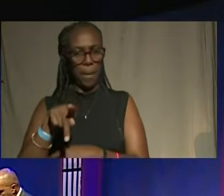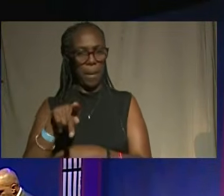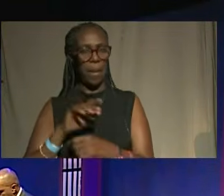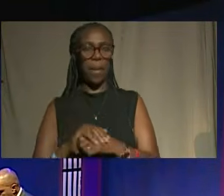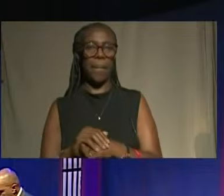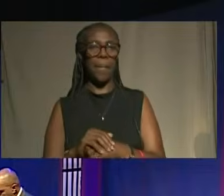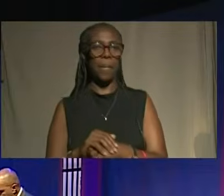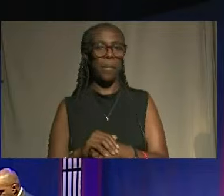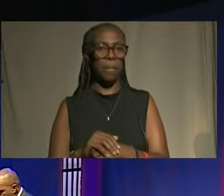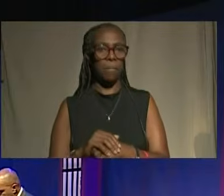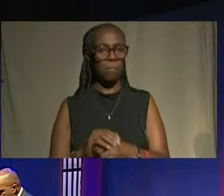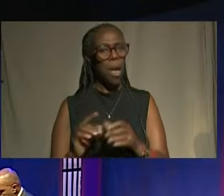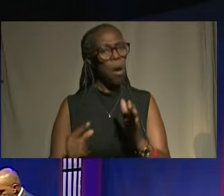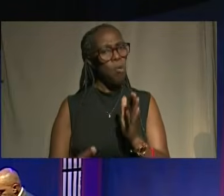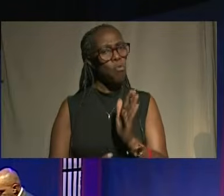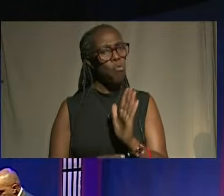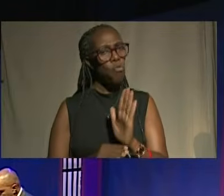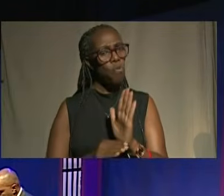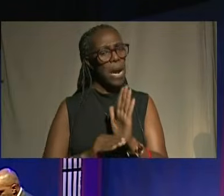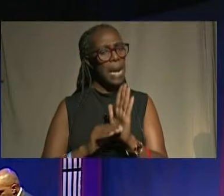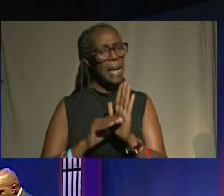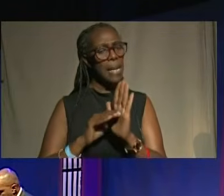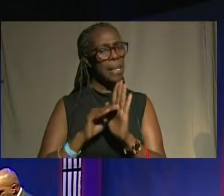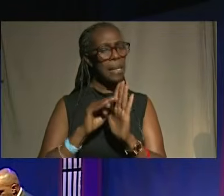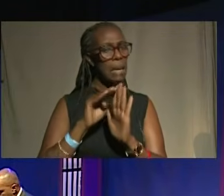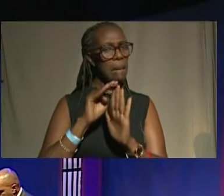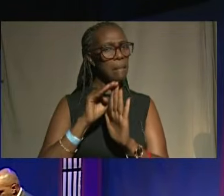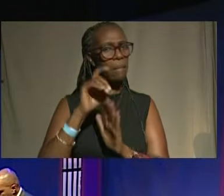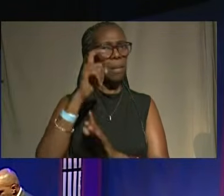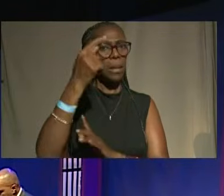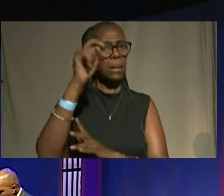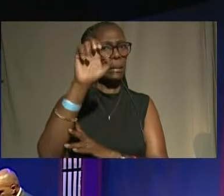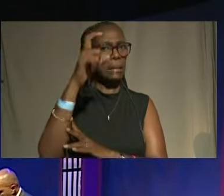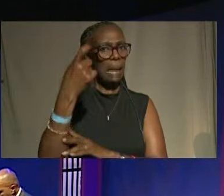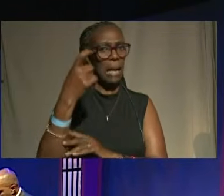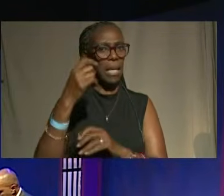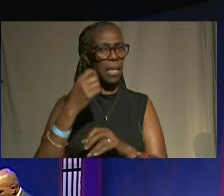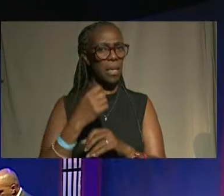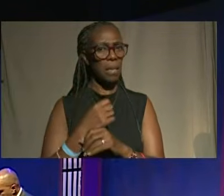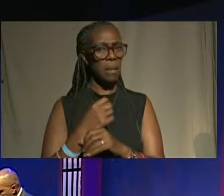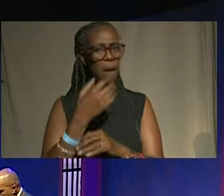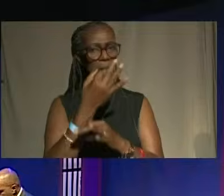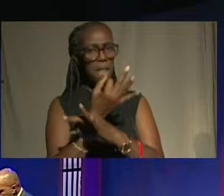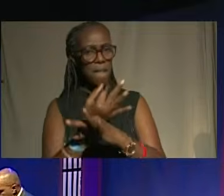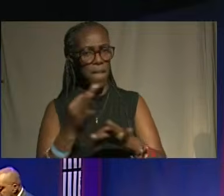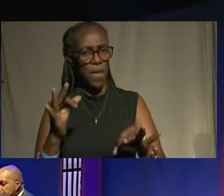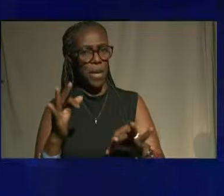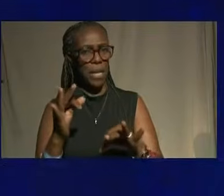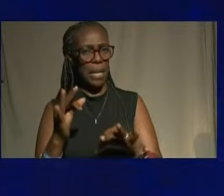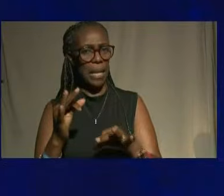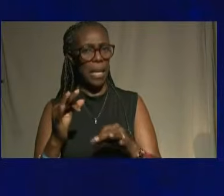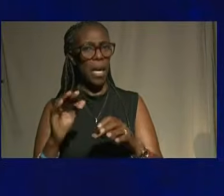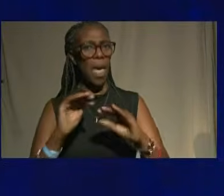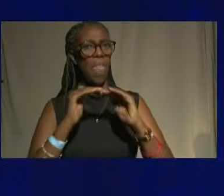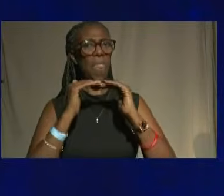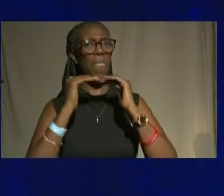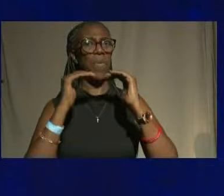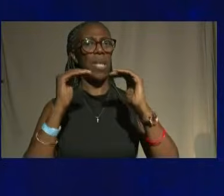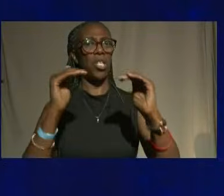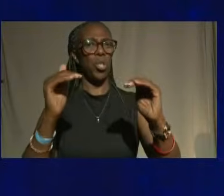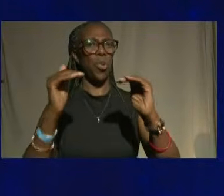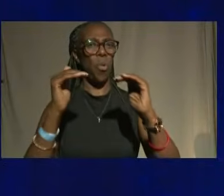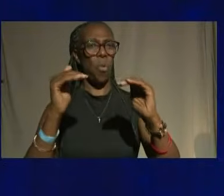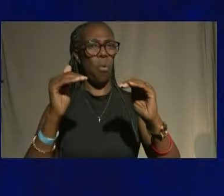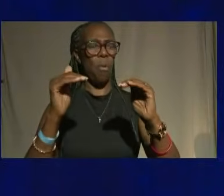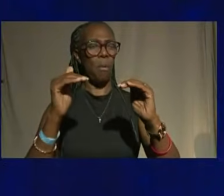the tax threshold to 3.5 million, the tax-free threshold to 3.5 million, is one of the most